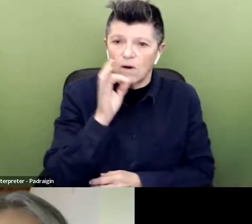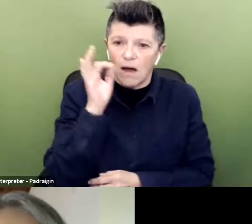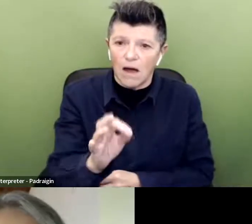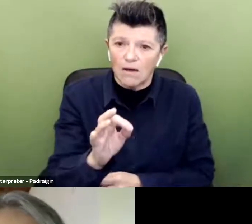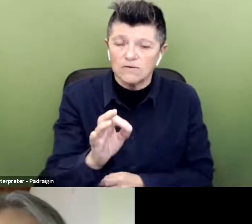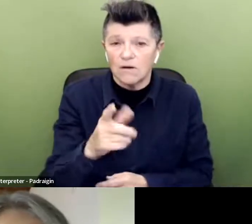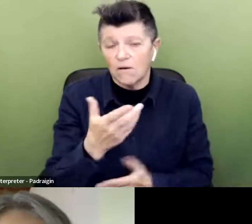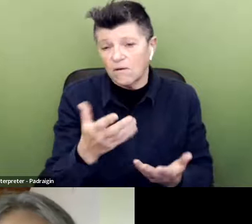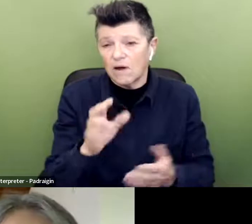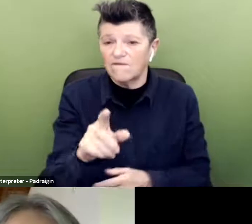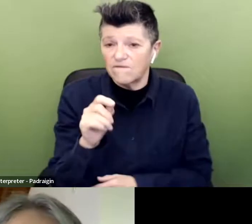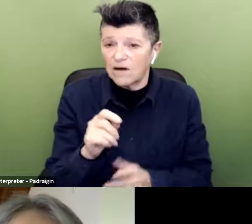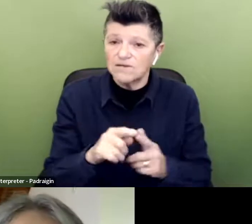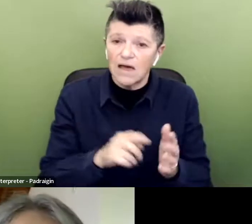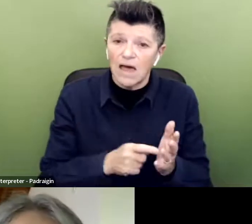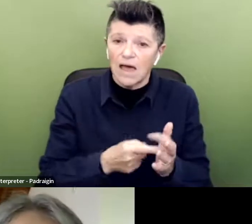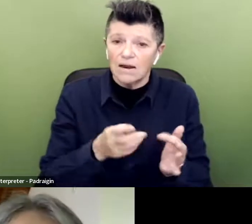invite Ellen to